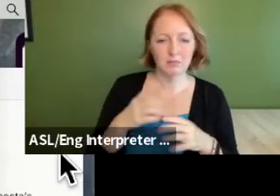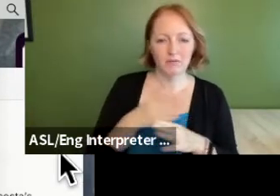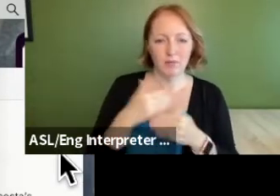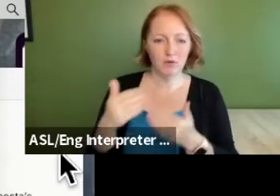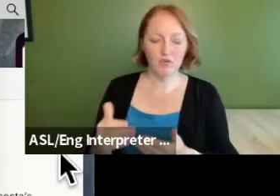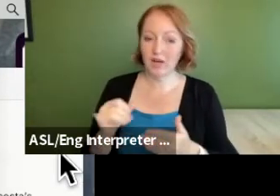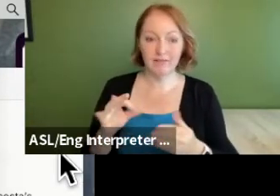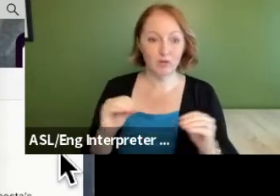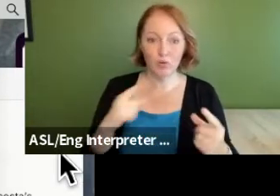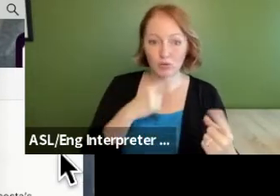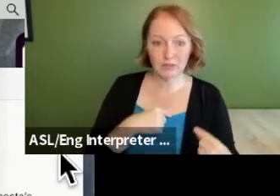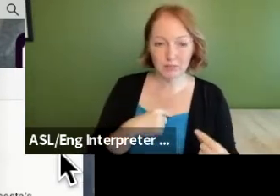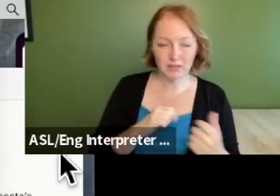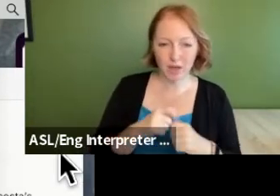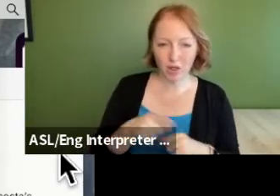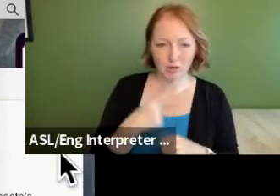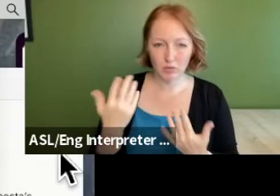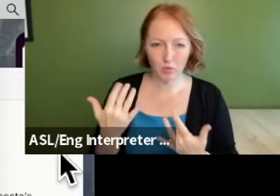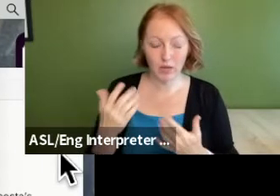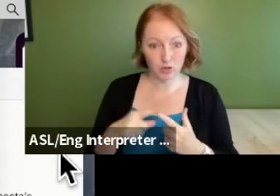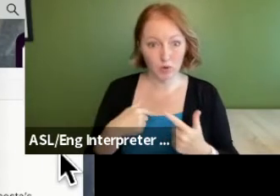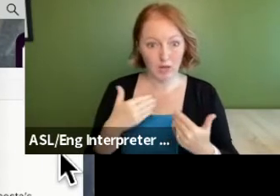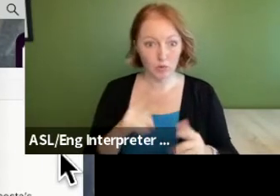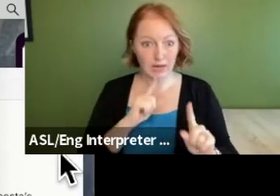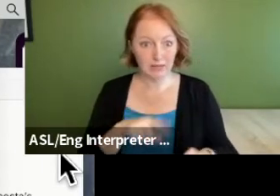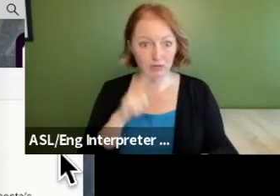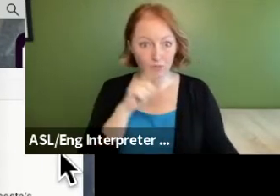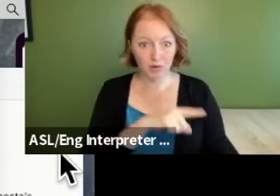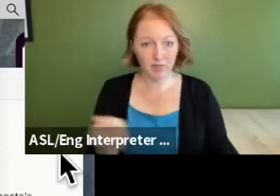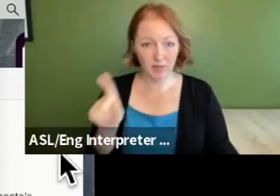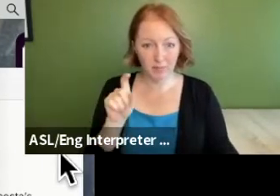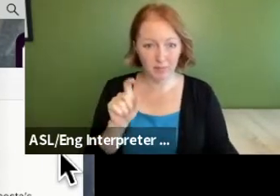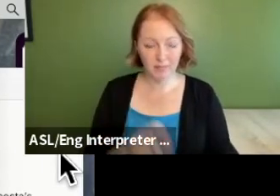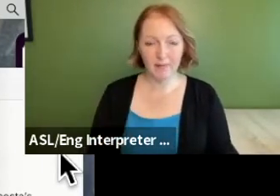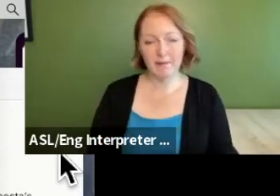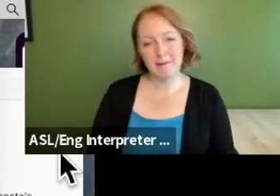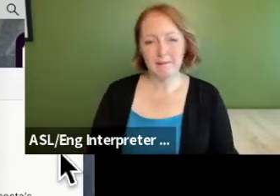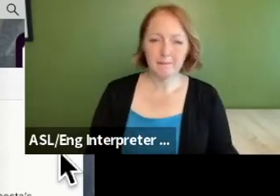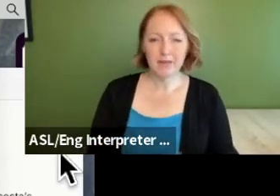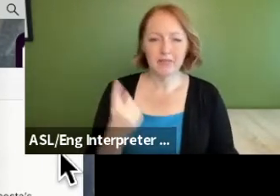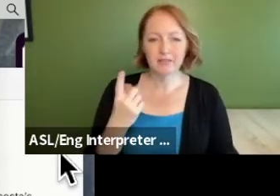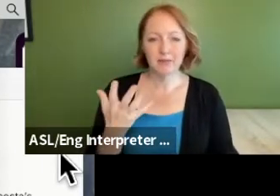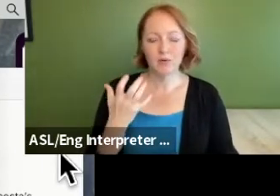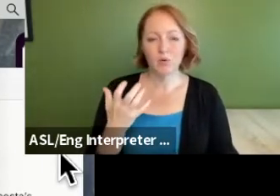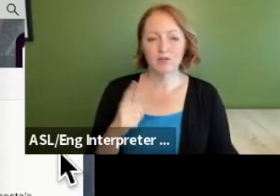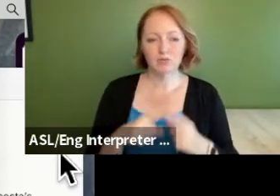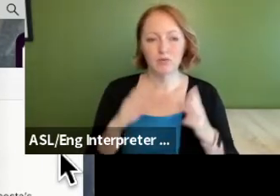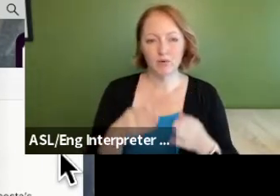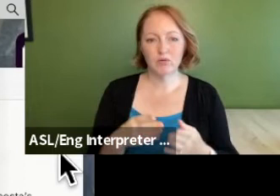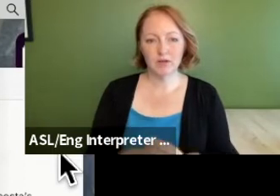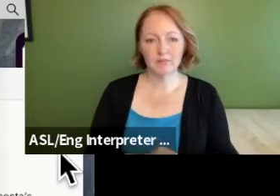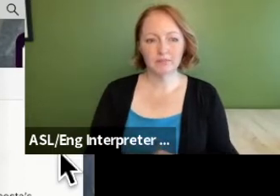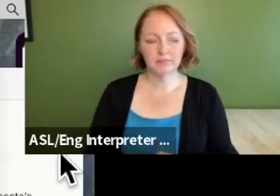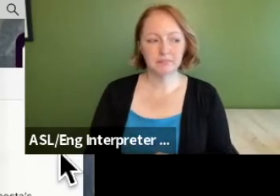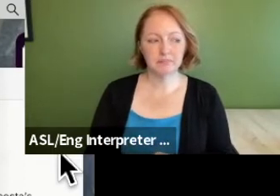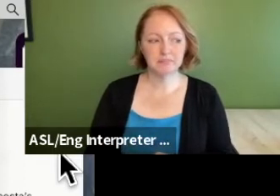get in a response, do you answer the question for the students? So that's something that I want us to like focus on.